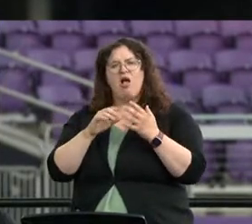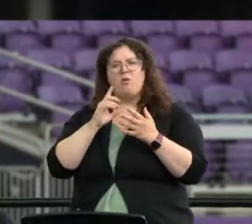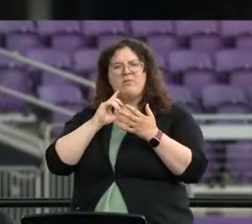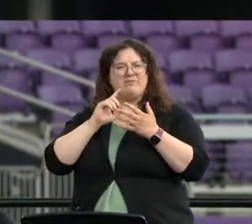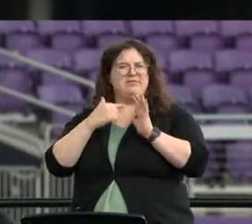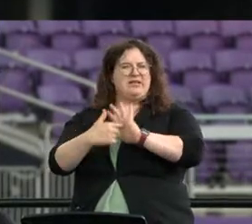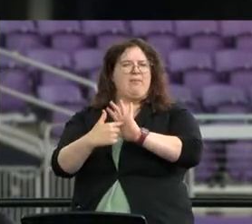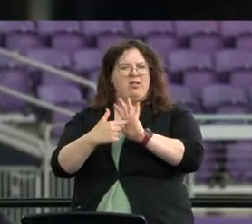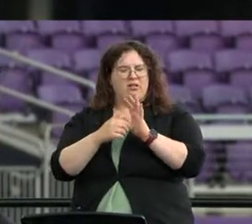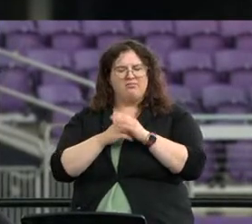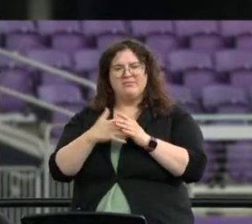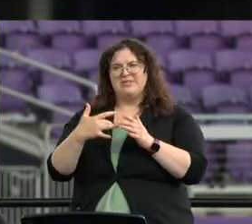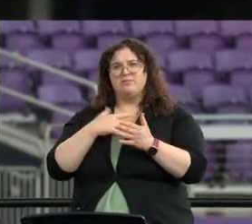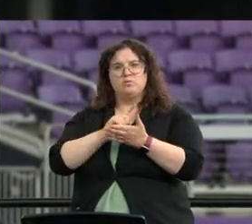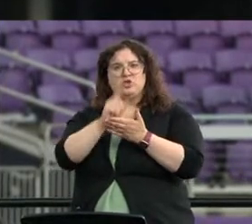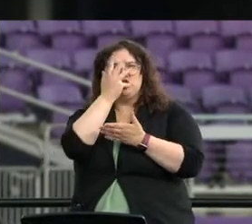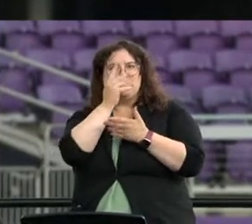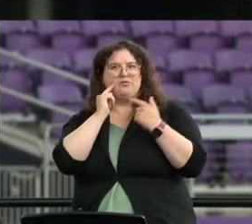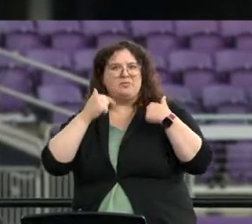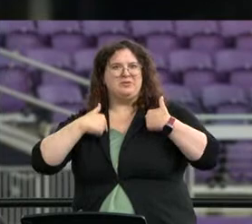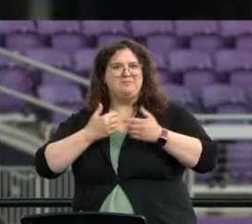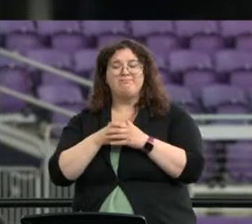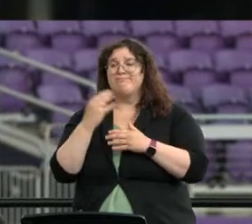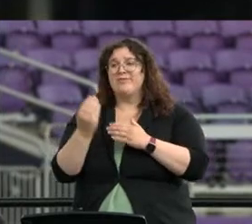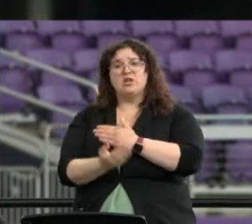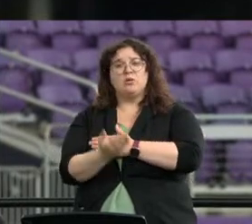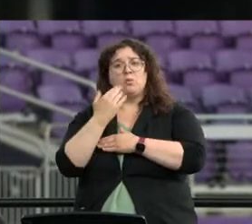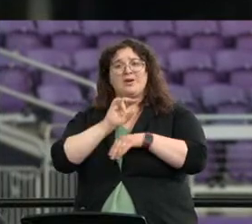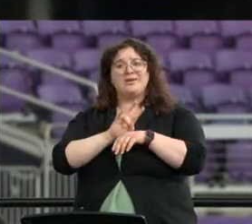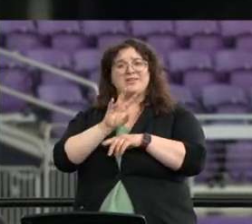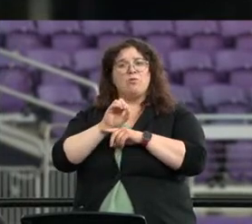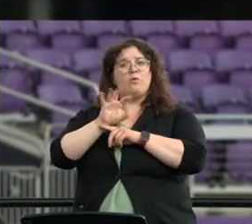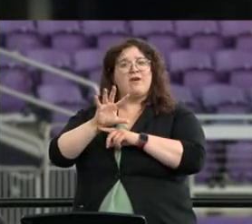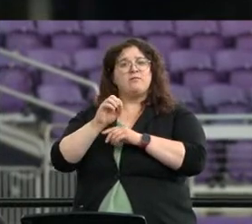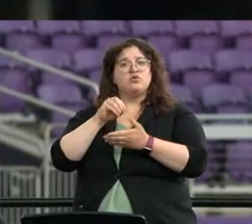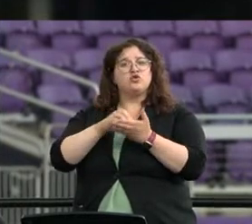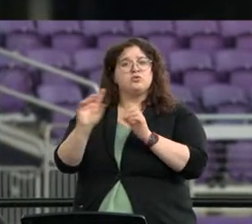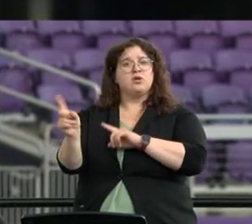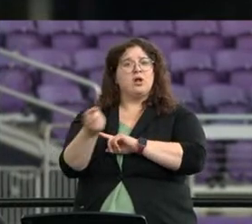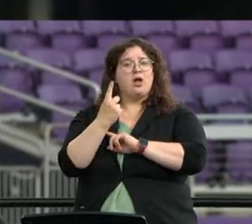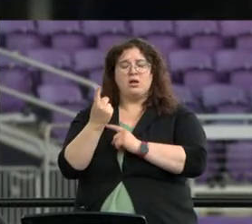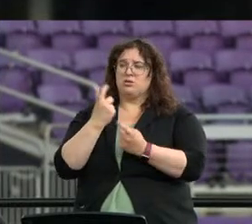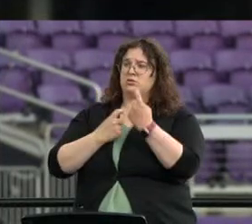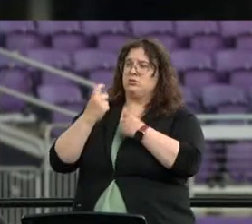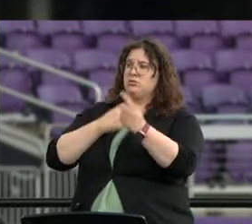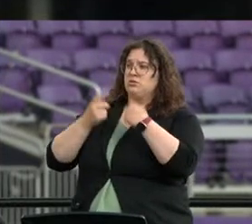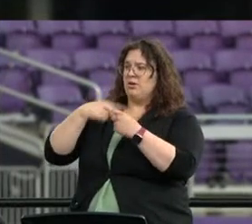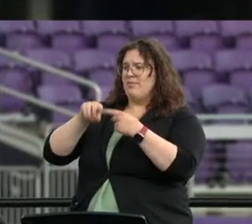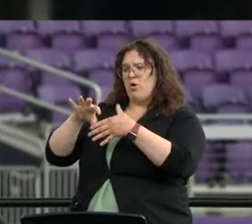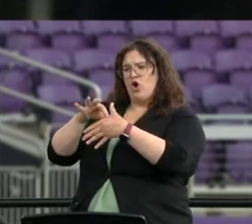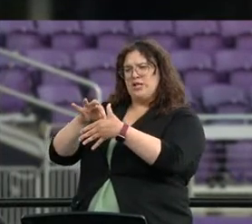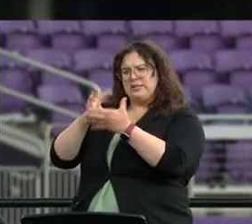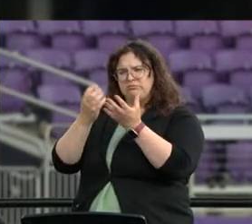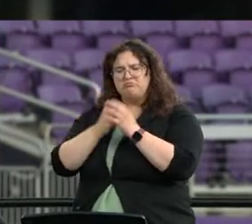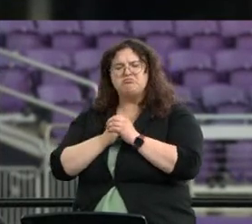into the beginning of my typical week. On Monday morning at 7:05, a student comes in to ask questions about content, showing they care about